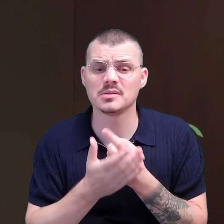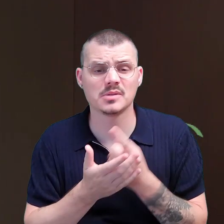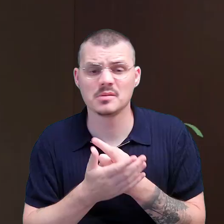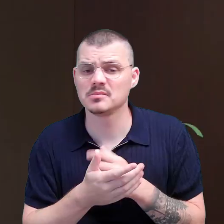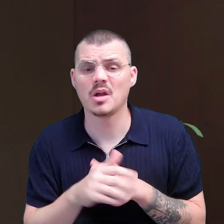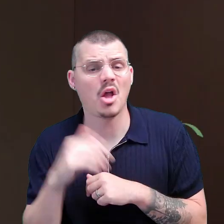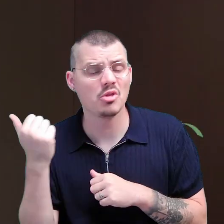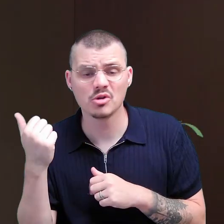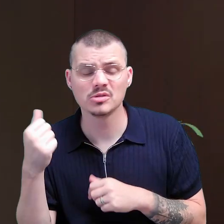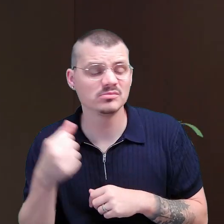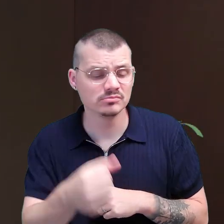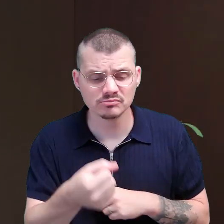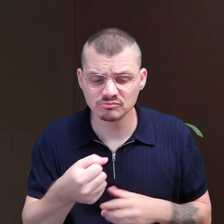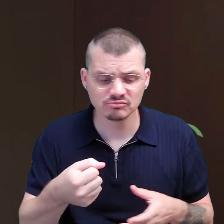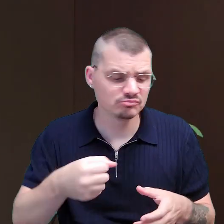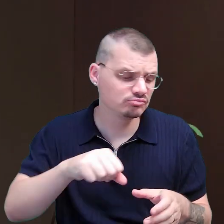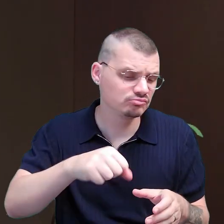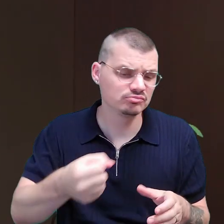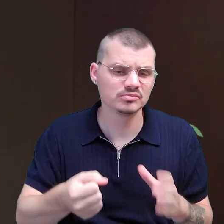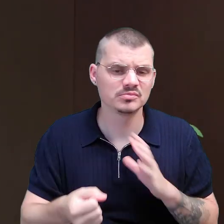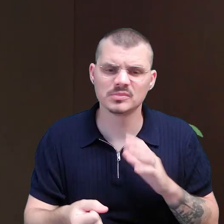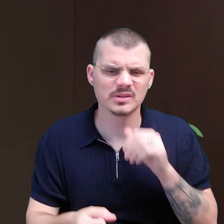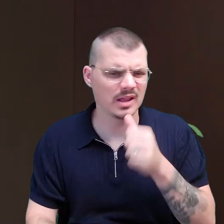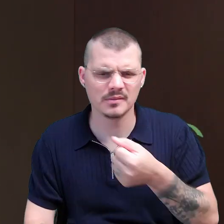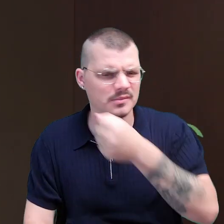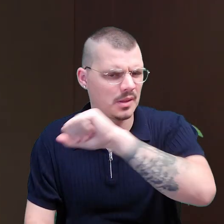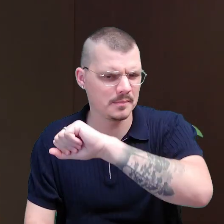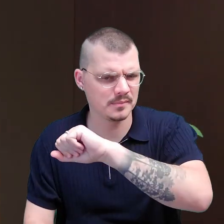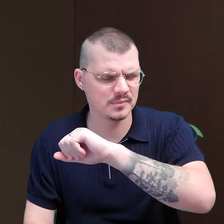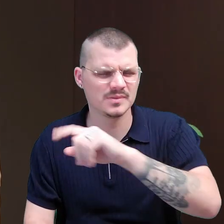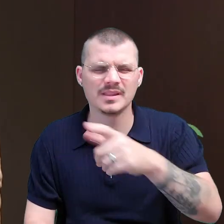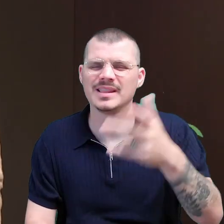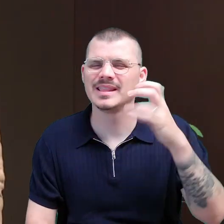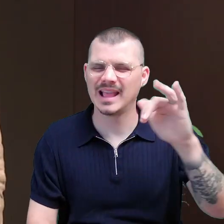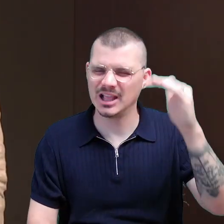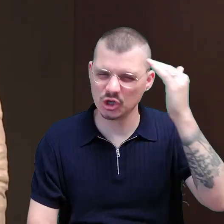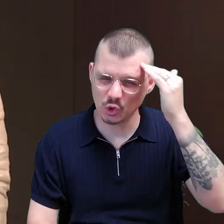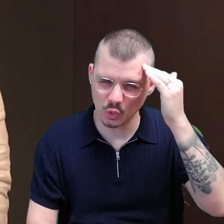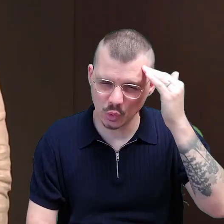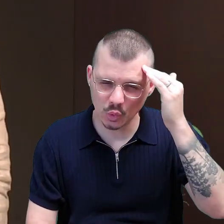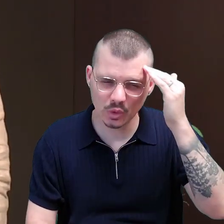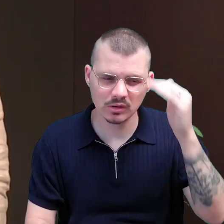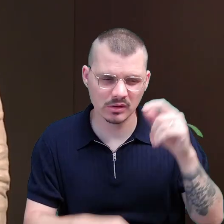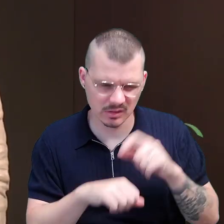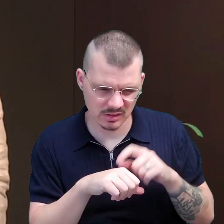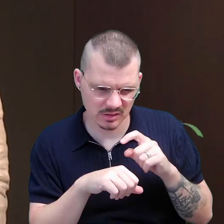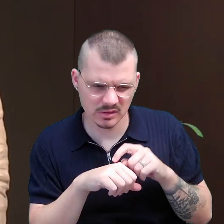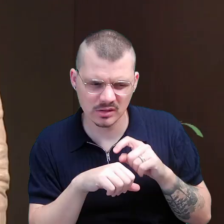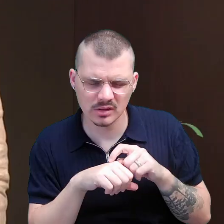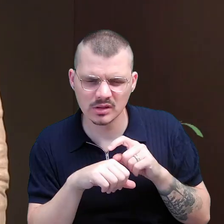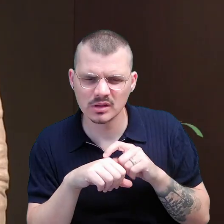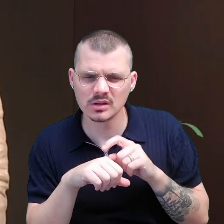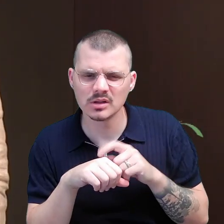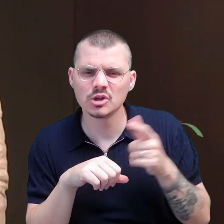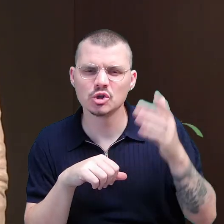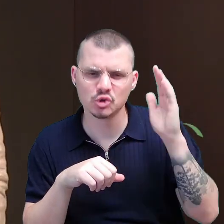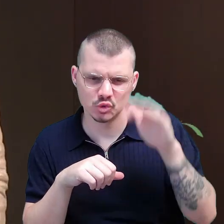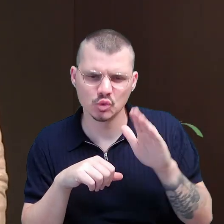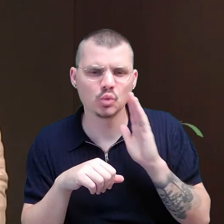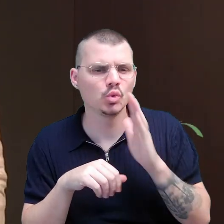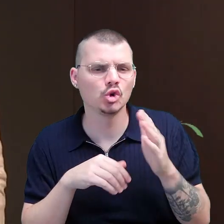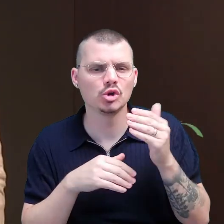And other times, this didn't happen. And they knew over time this